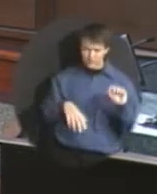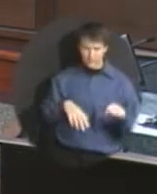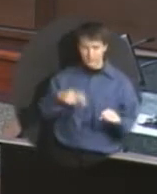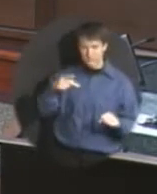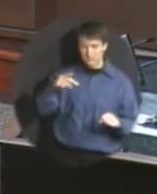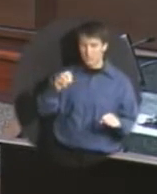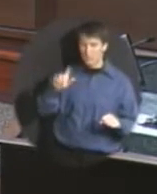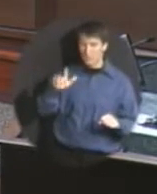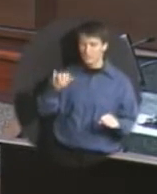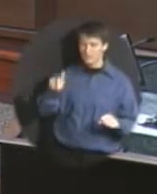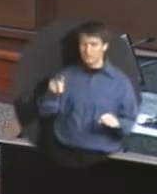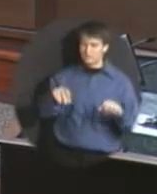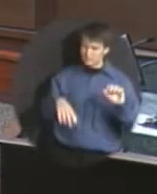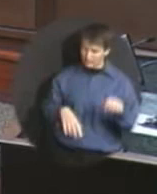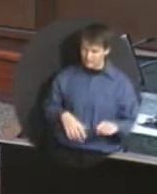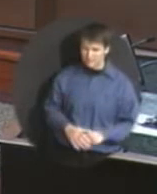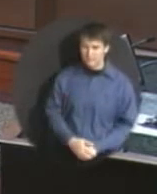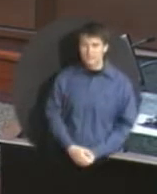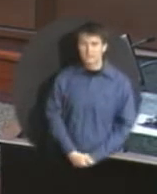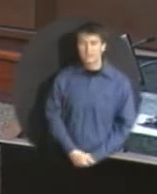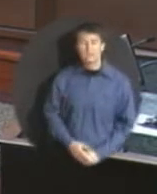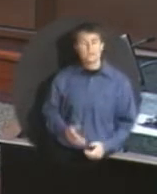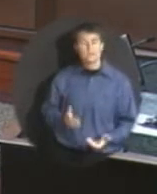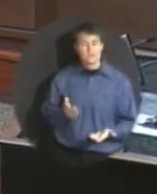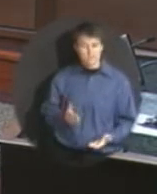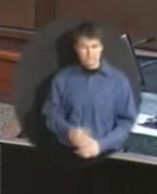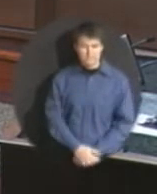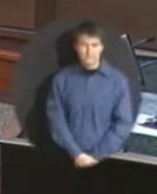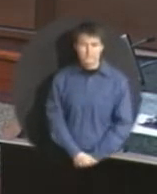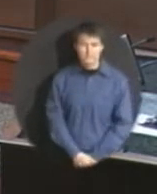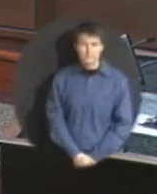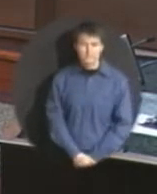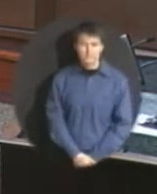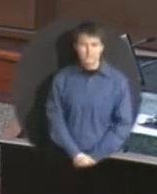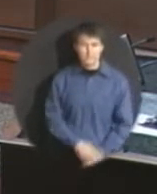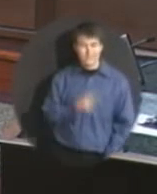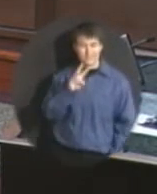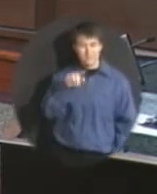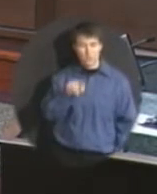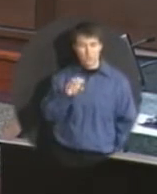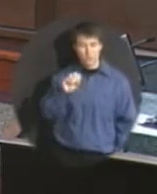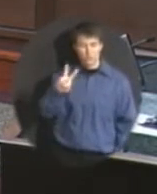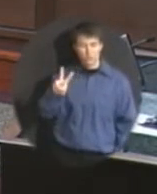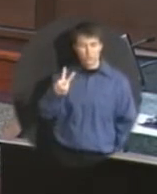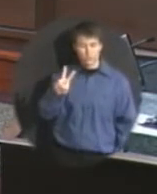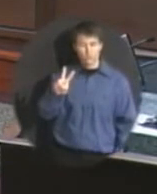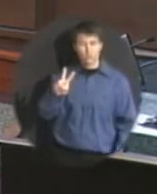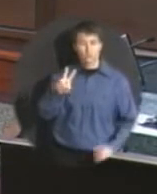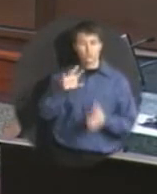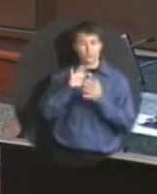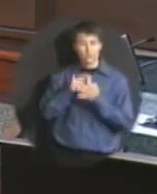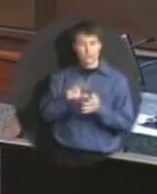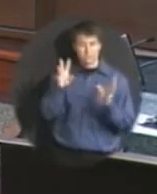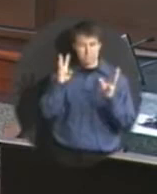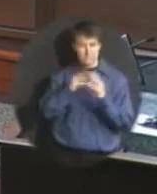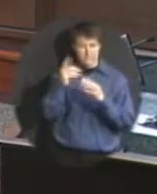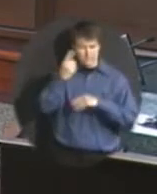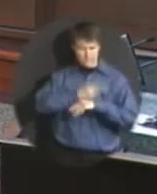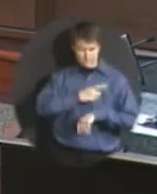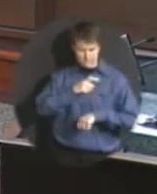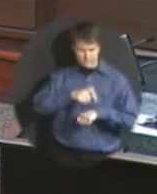Yes. The motion carries. 6.02 has to do with our meeting dates and